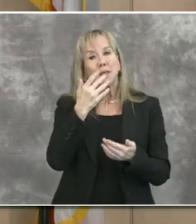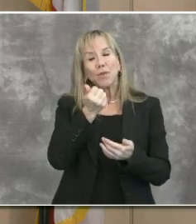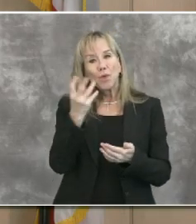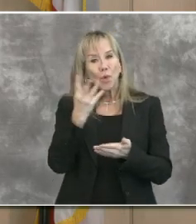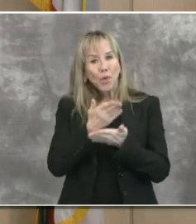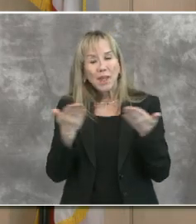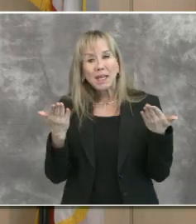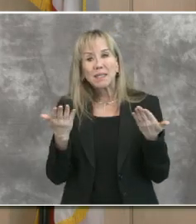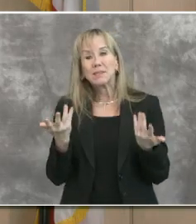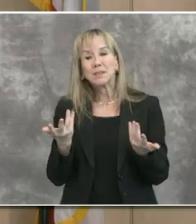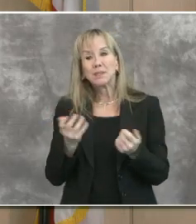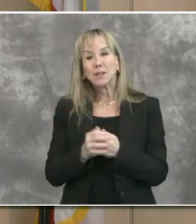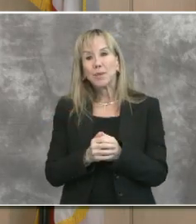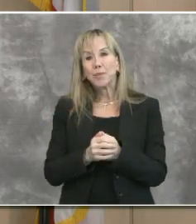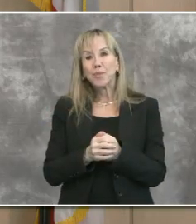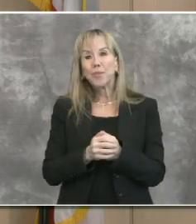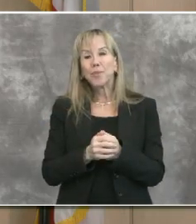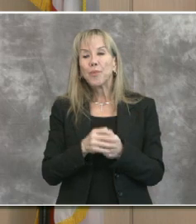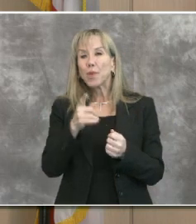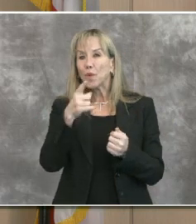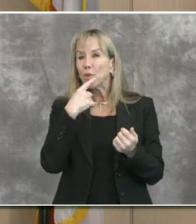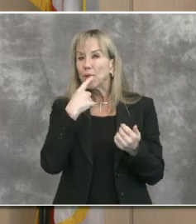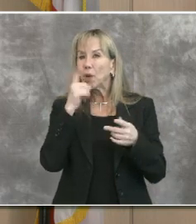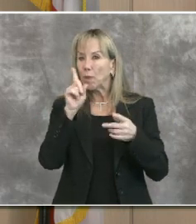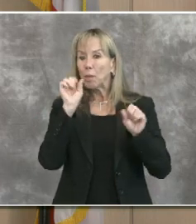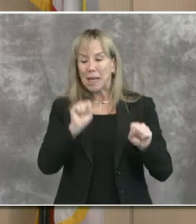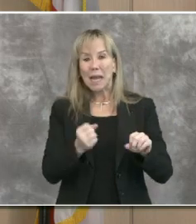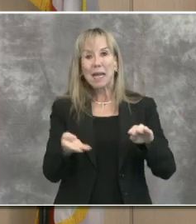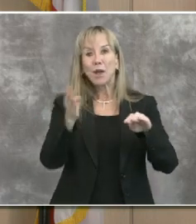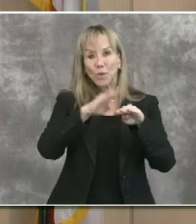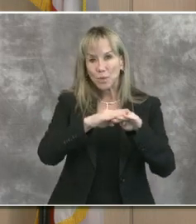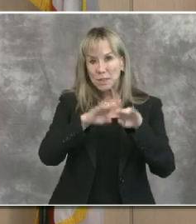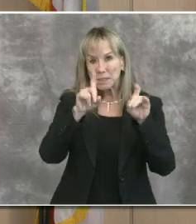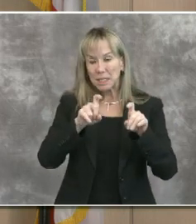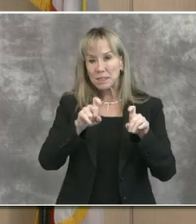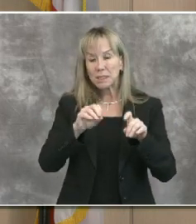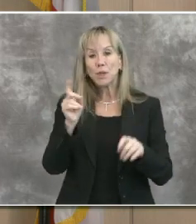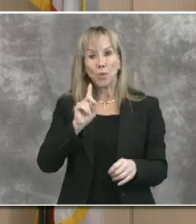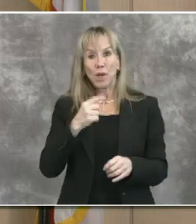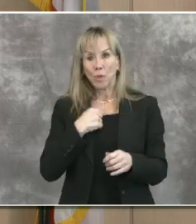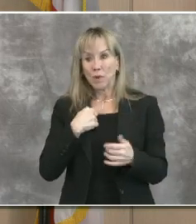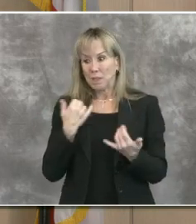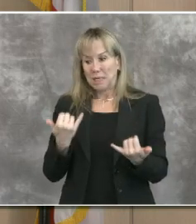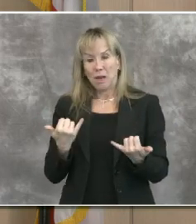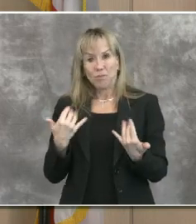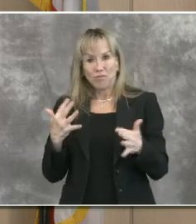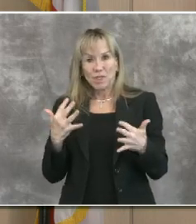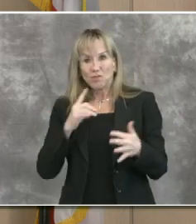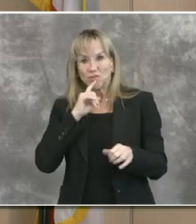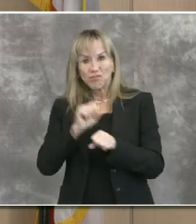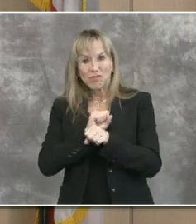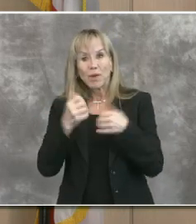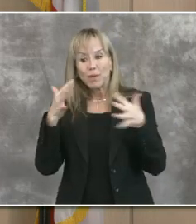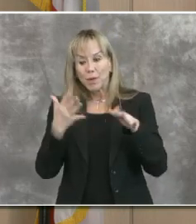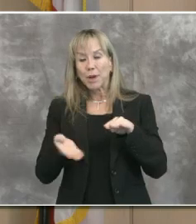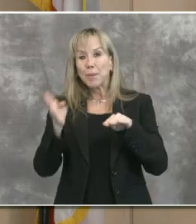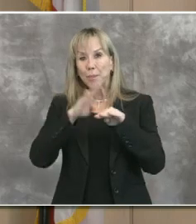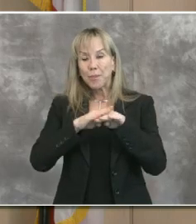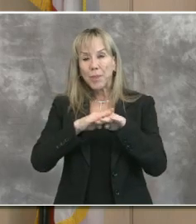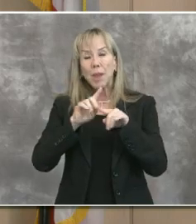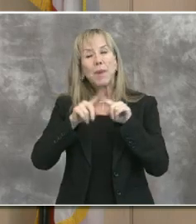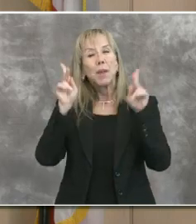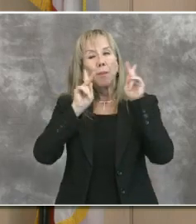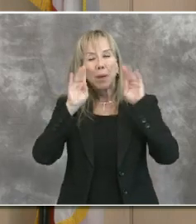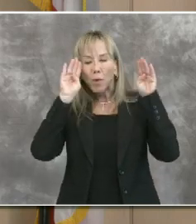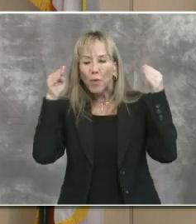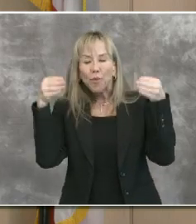we can actually increase testing and where we are increasing testing. But everyone is focused on